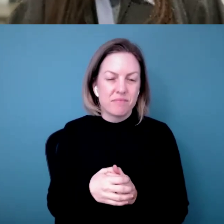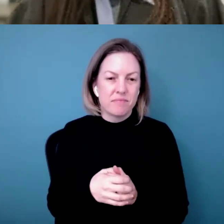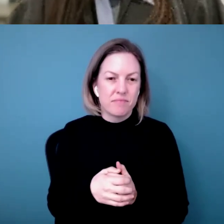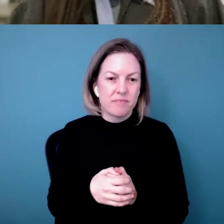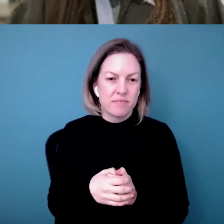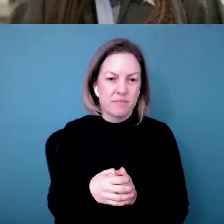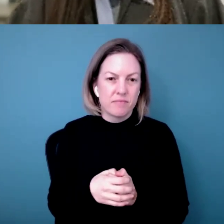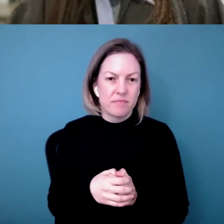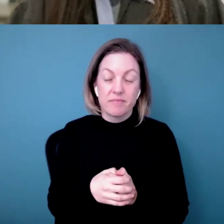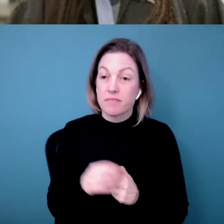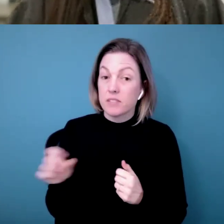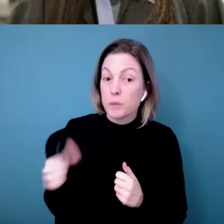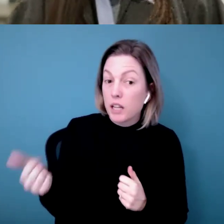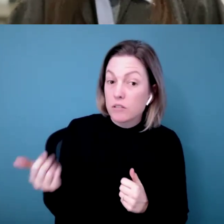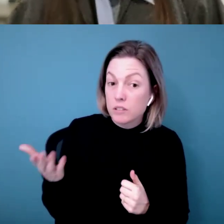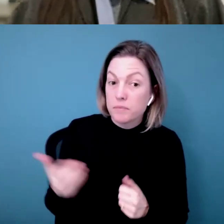Anyone else?